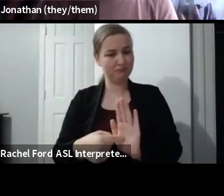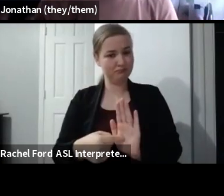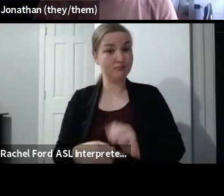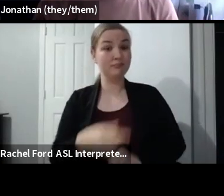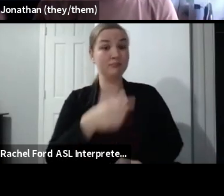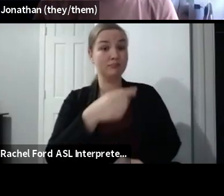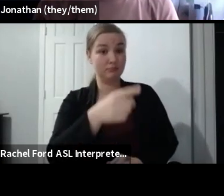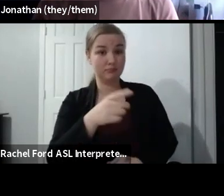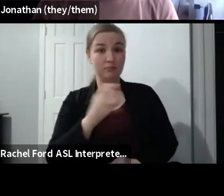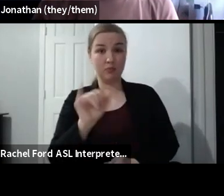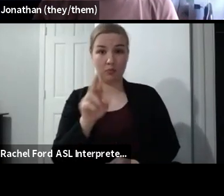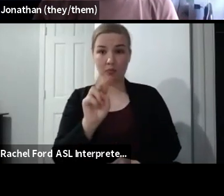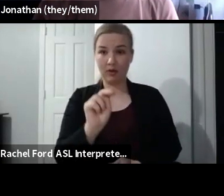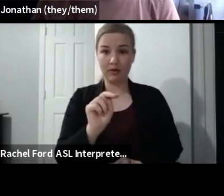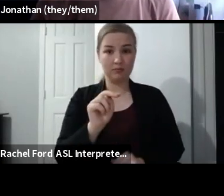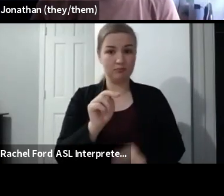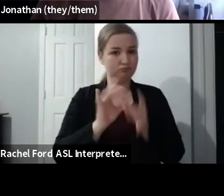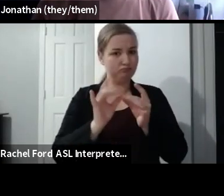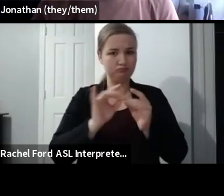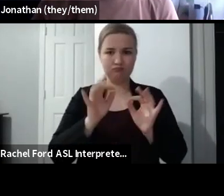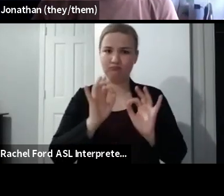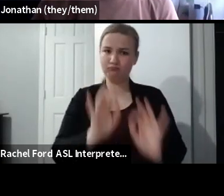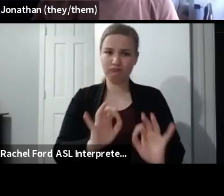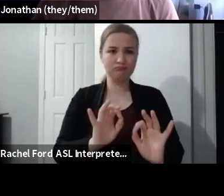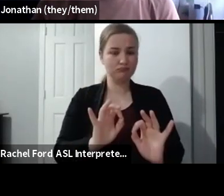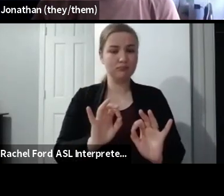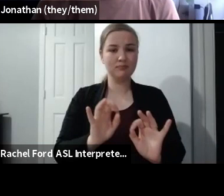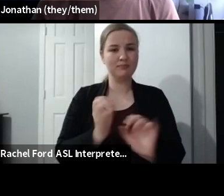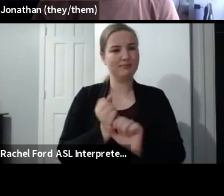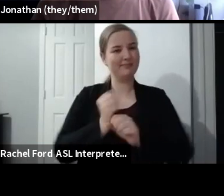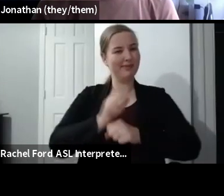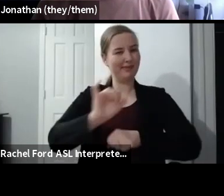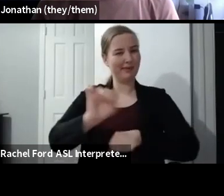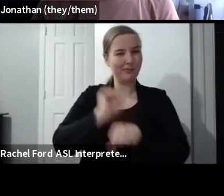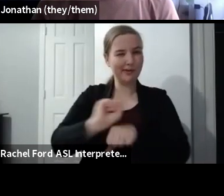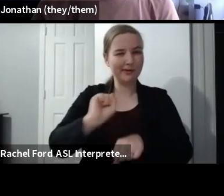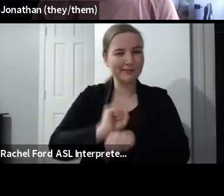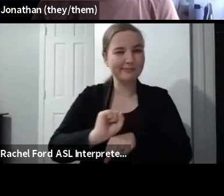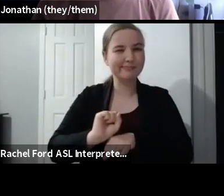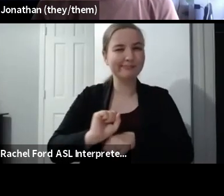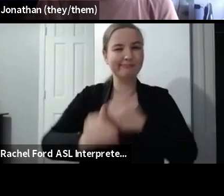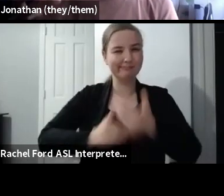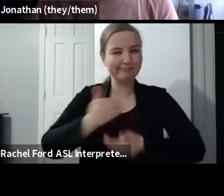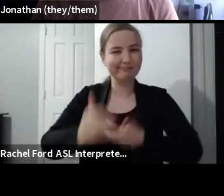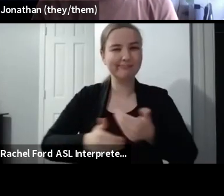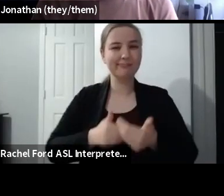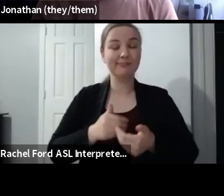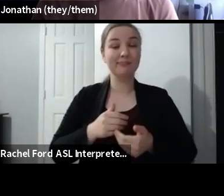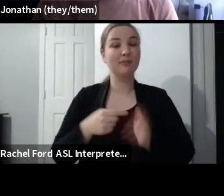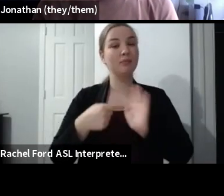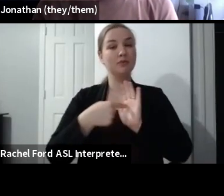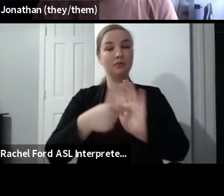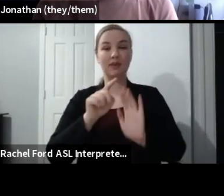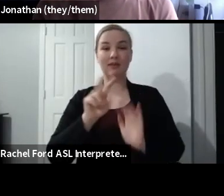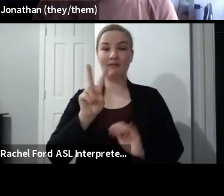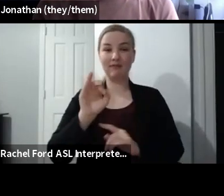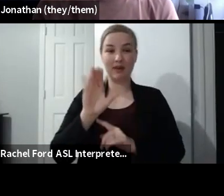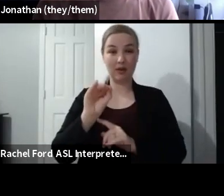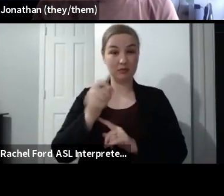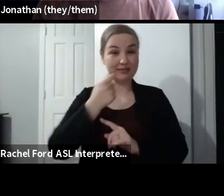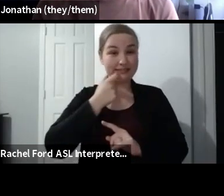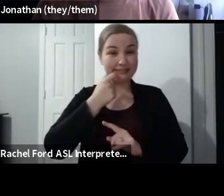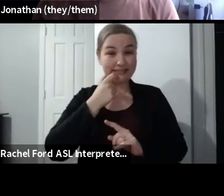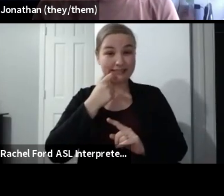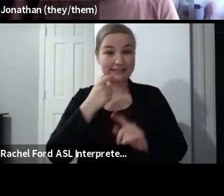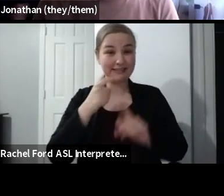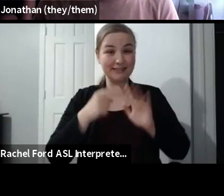like making the work, it's kind of just, again, in the work, you know, like y'all showed the clip and I was just like, I always have so much damn